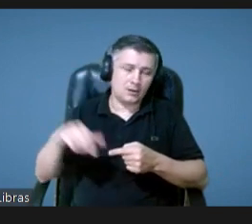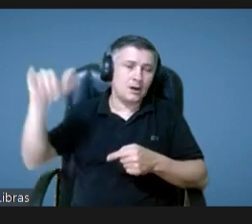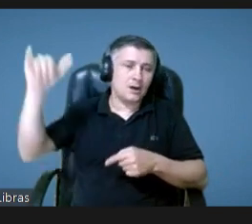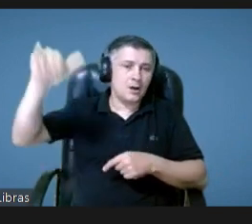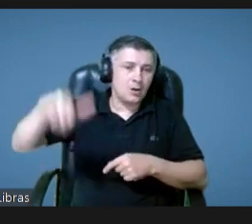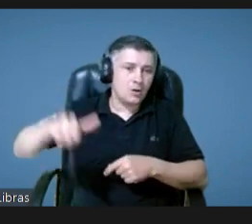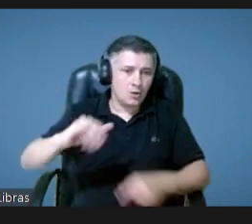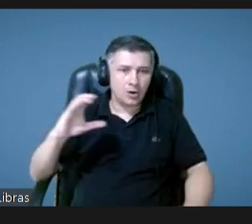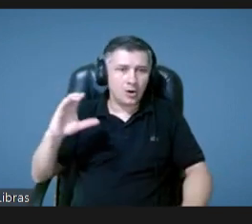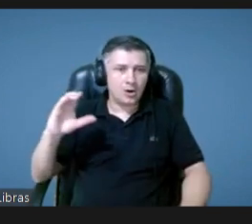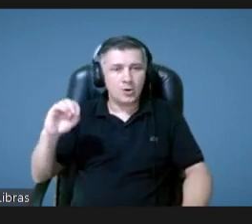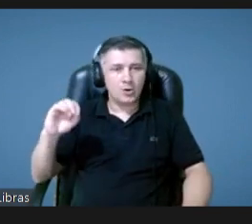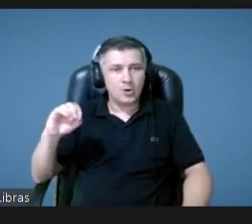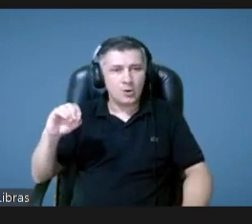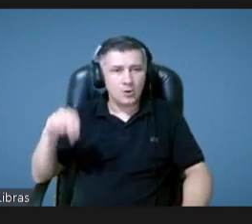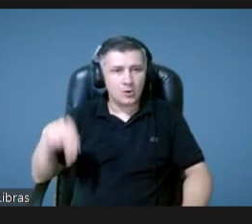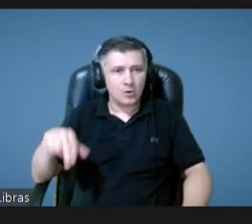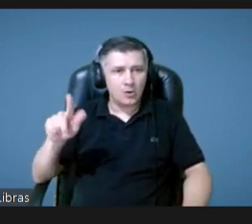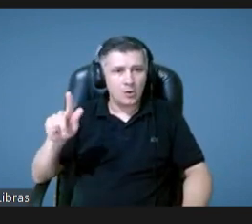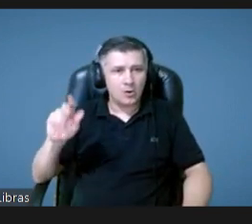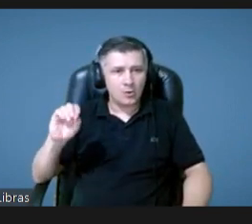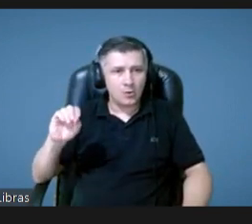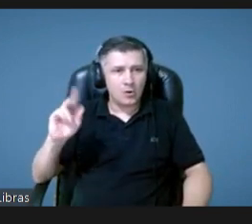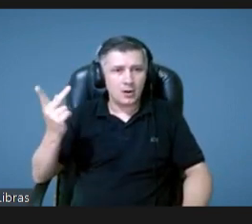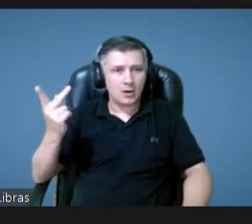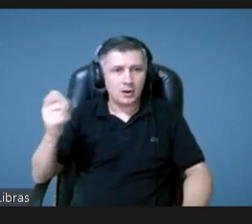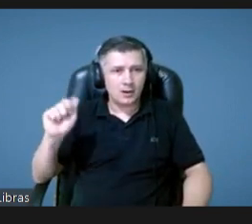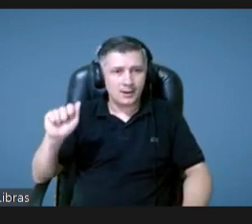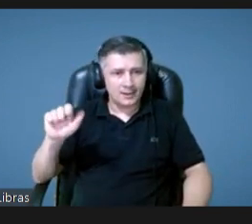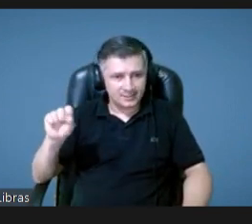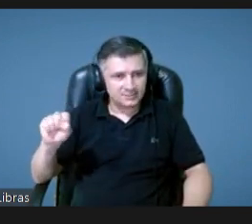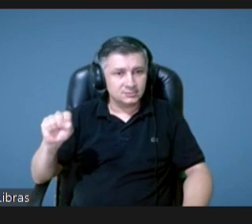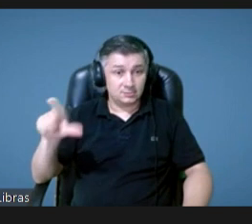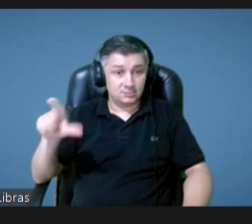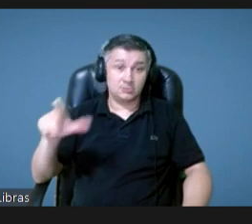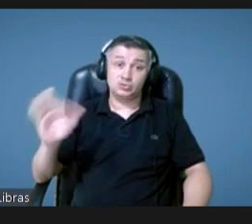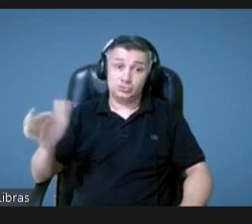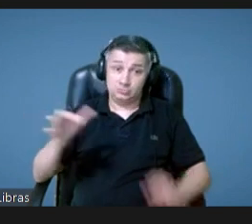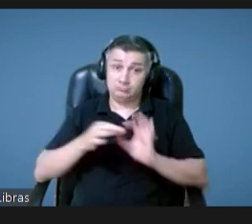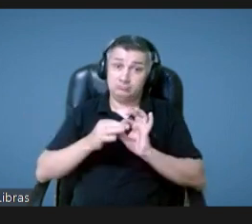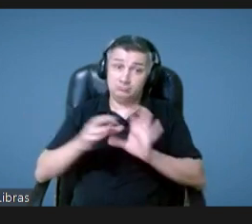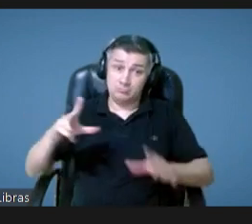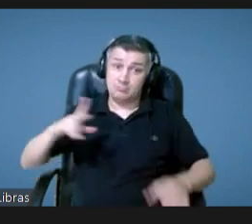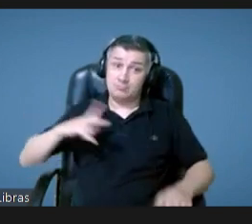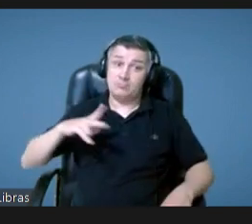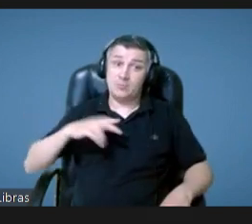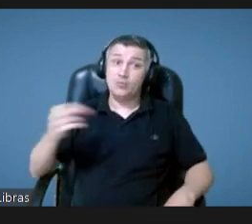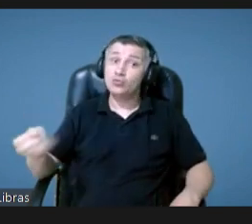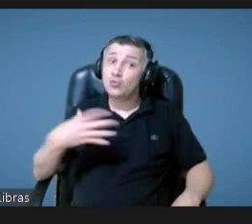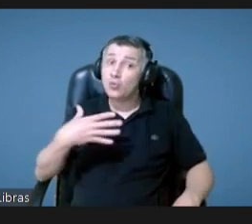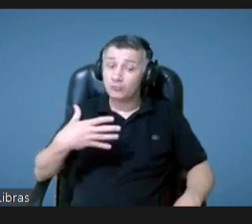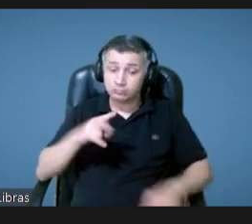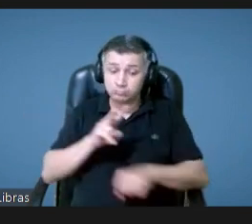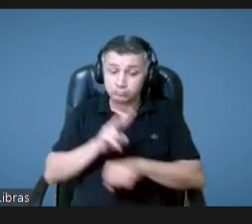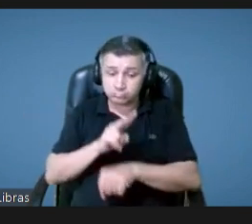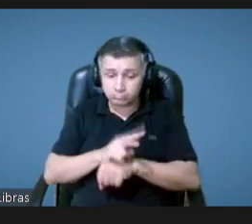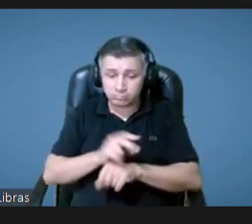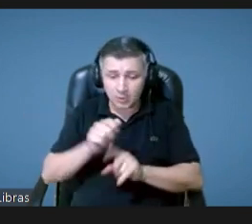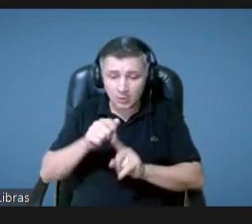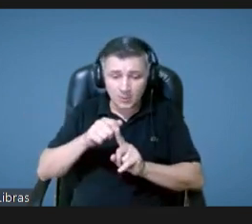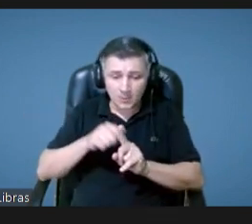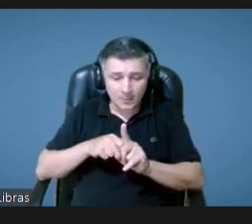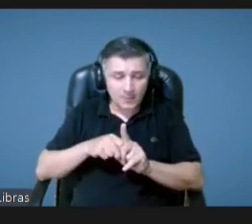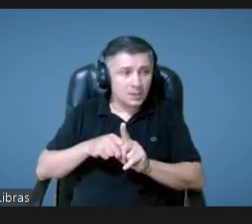executive aviation. And Congonhas is one of them. It has been privatized just